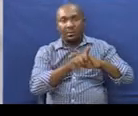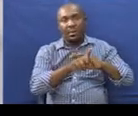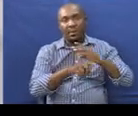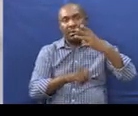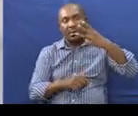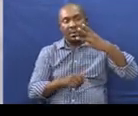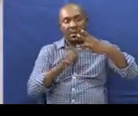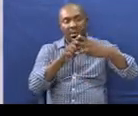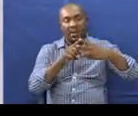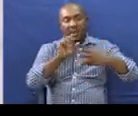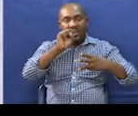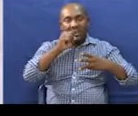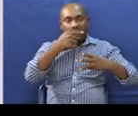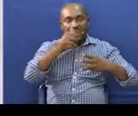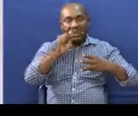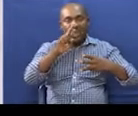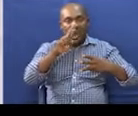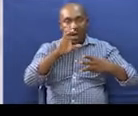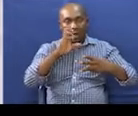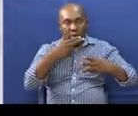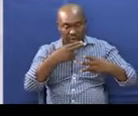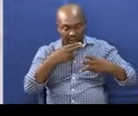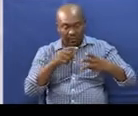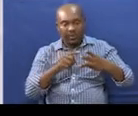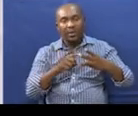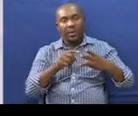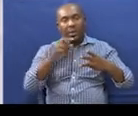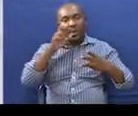non-reducing sugar. We have protein